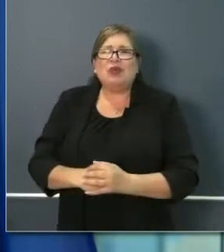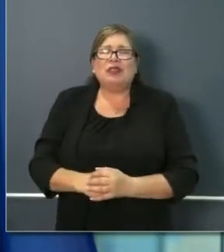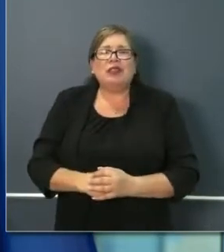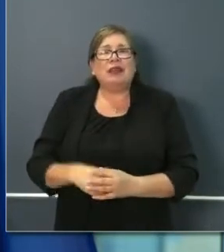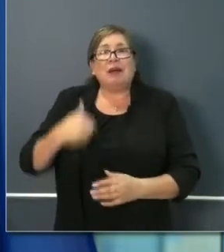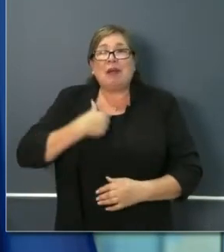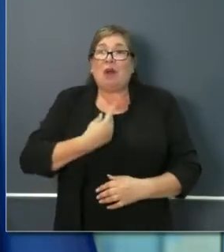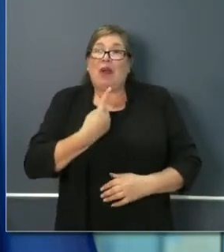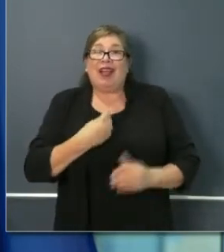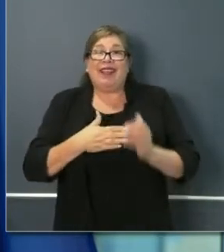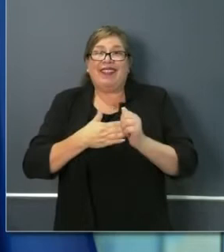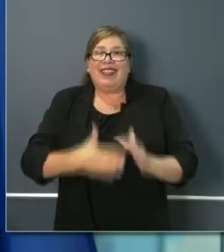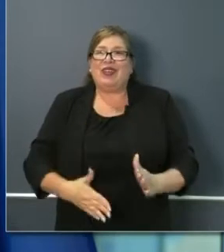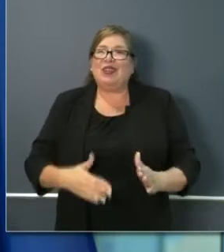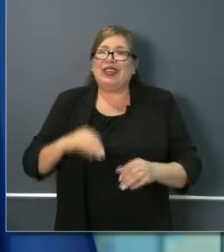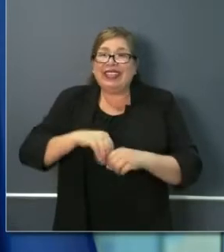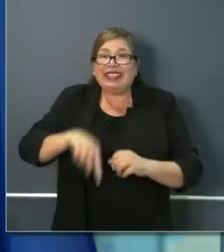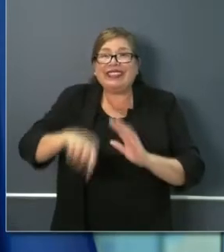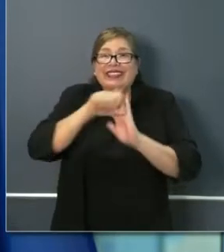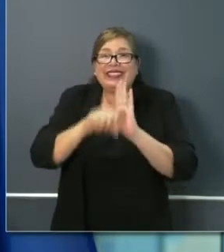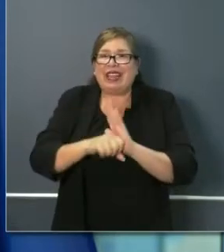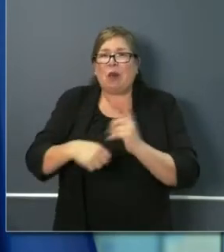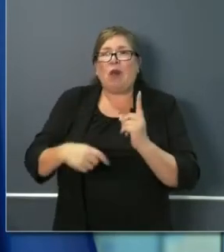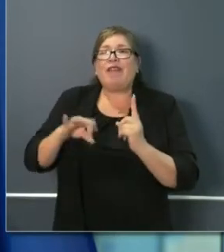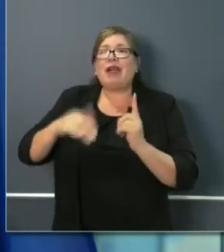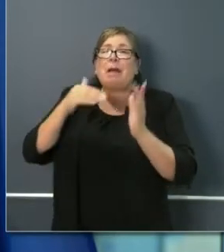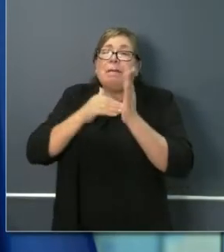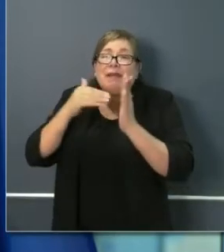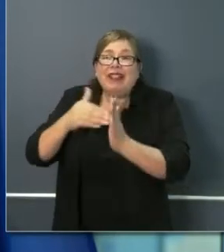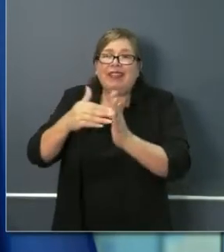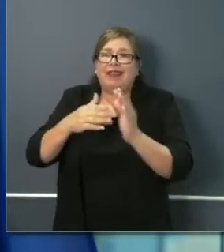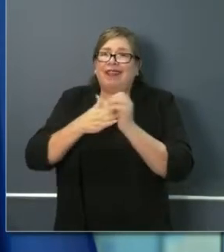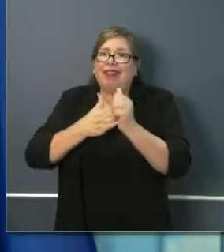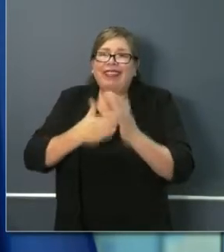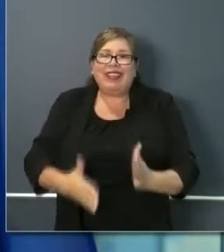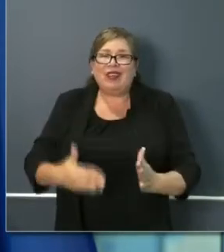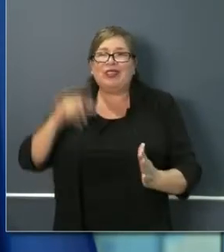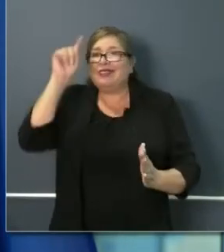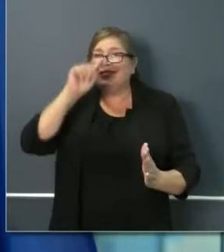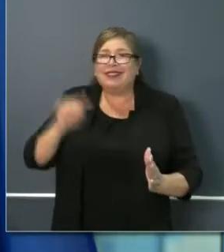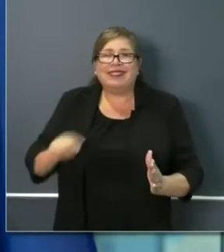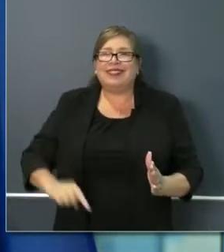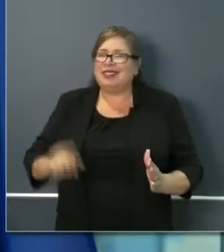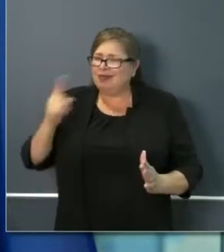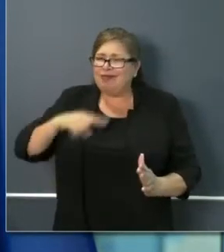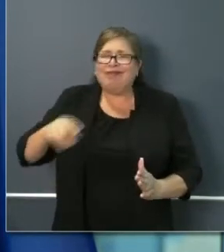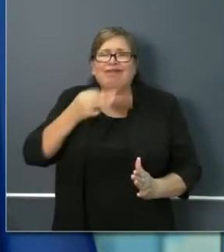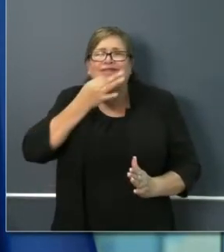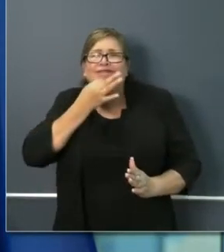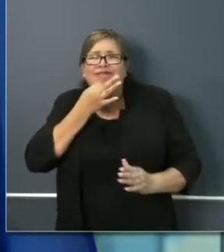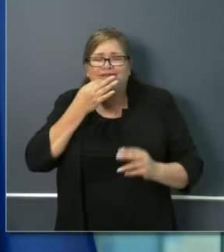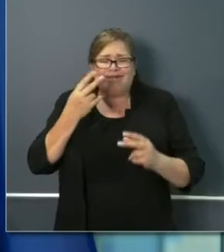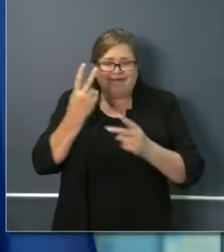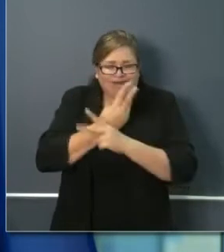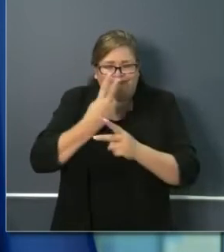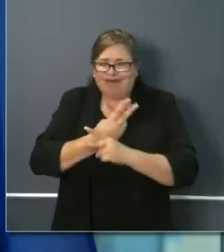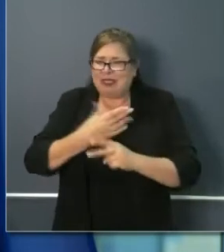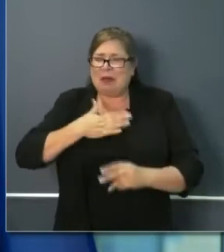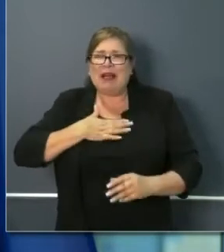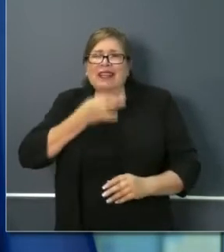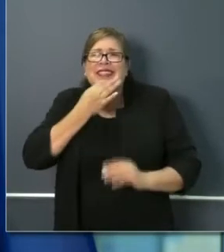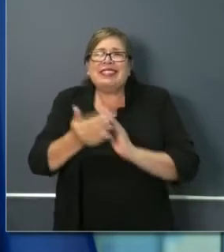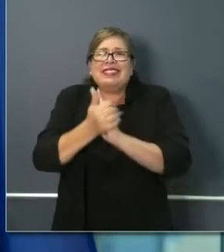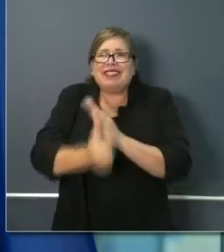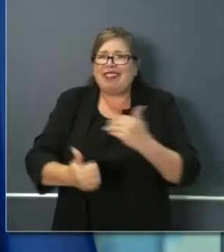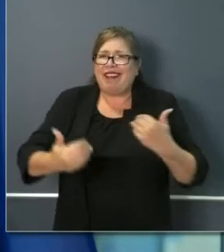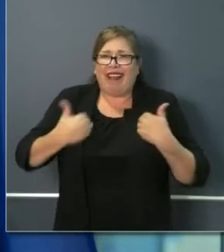many in this state, one of millions, I think, of leaders that are discovering their own capacity and their unique capacity